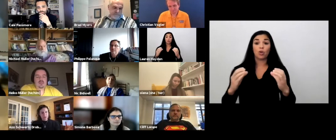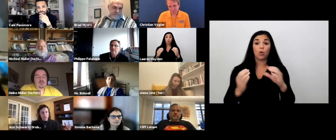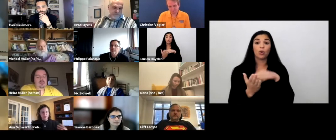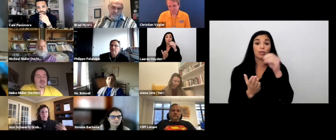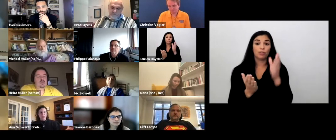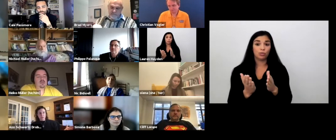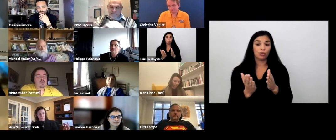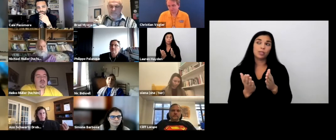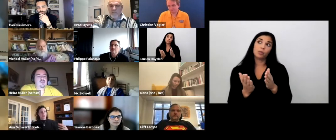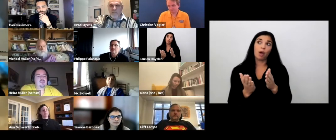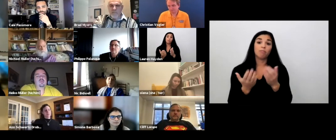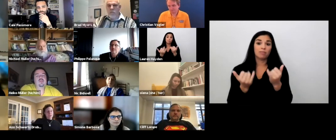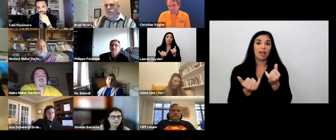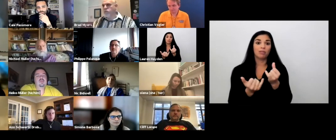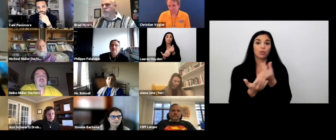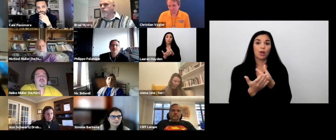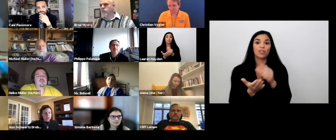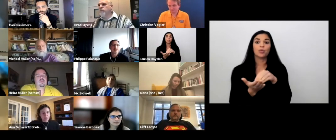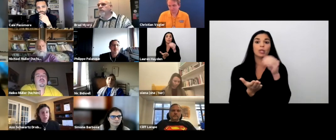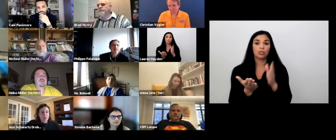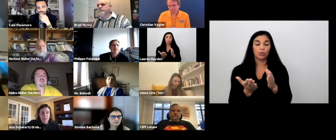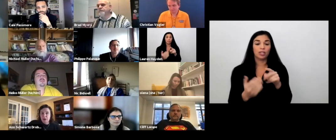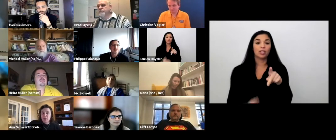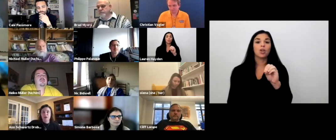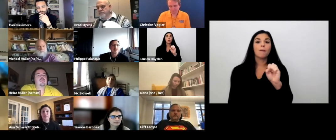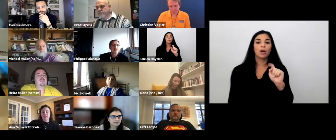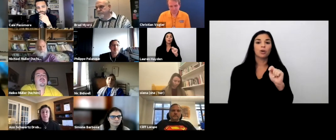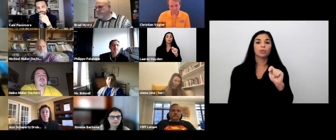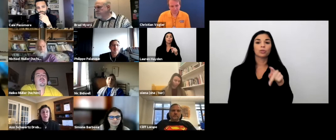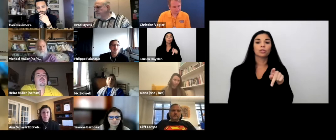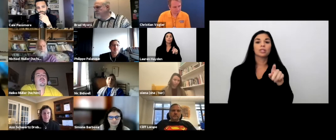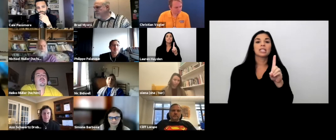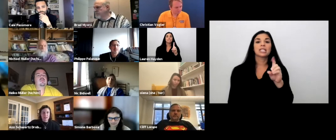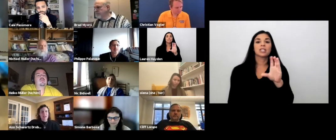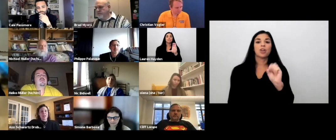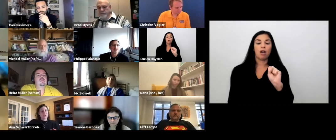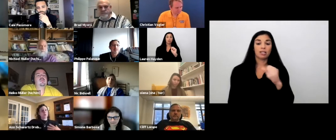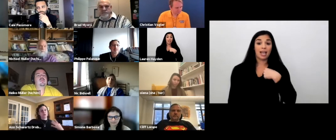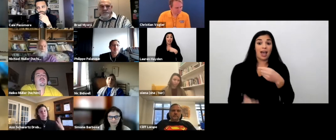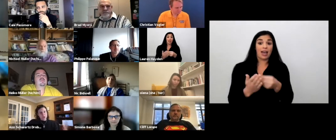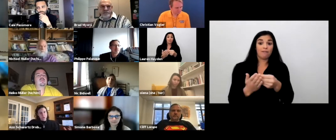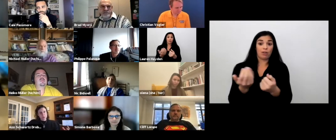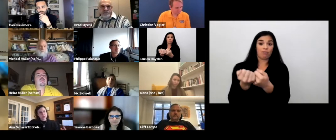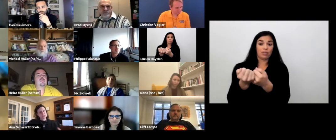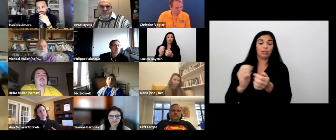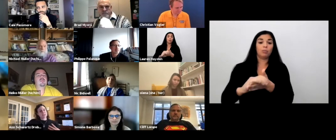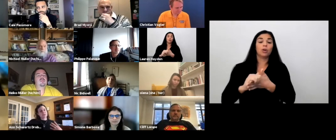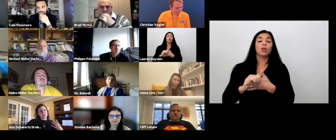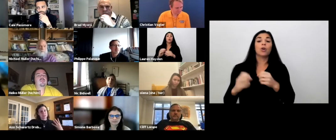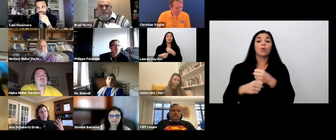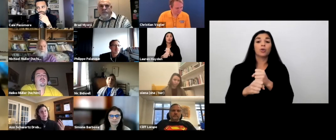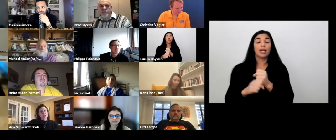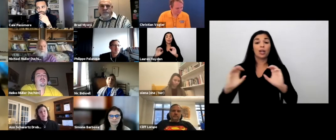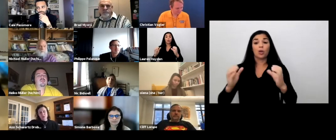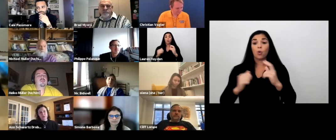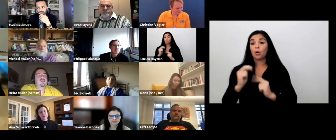now graduates as postdocs that are funded by me, and we're creating cohort building